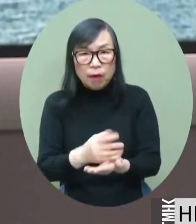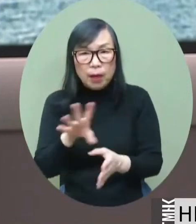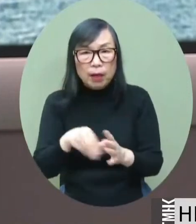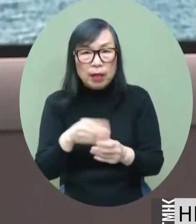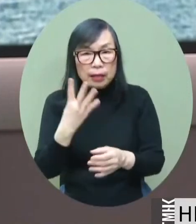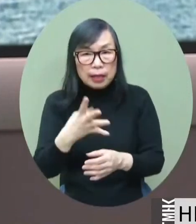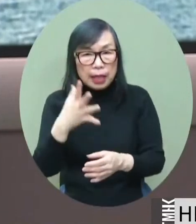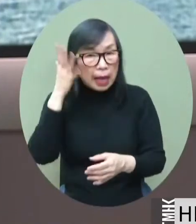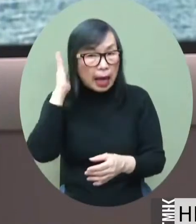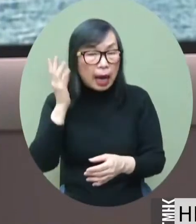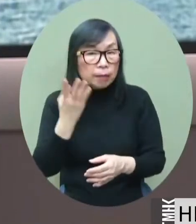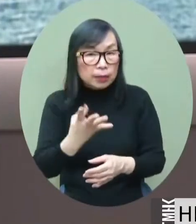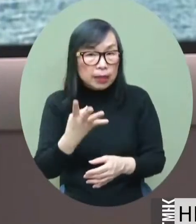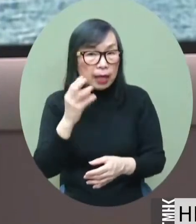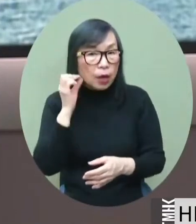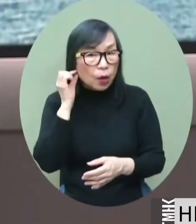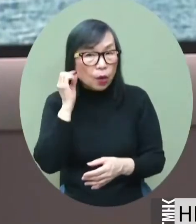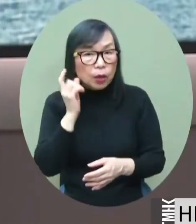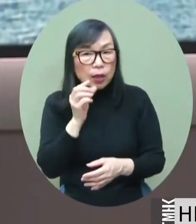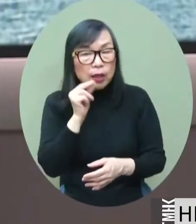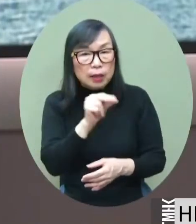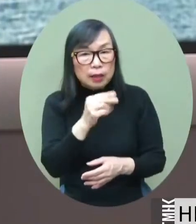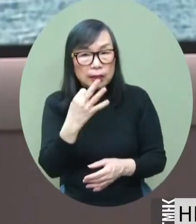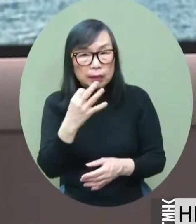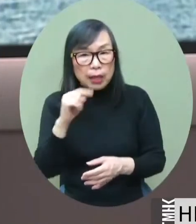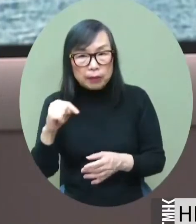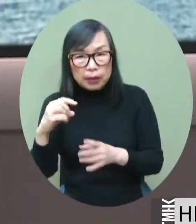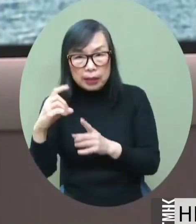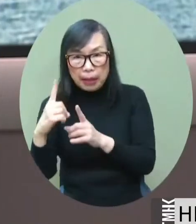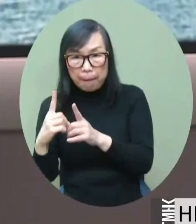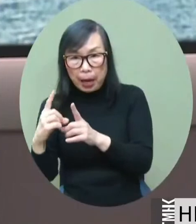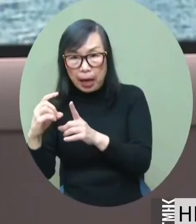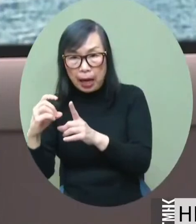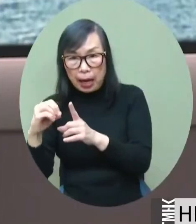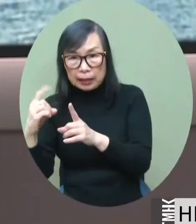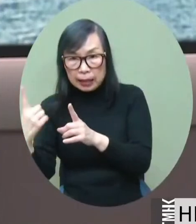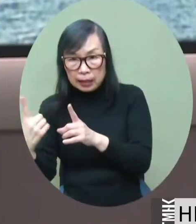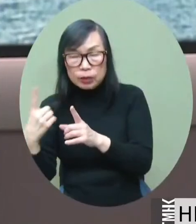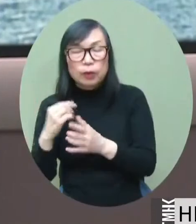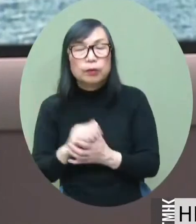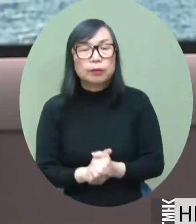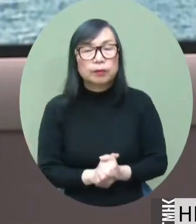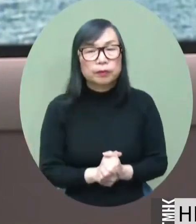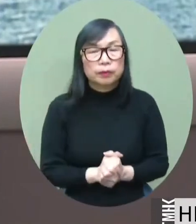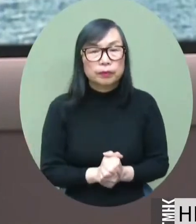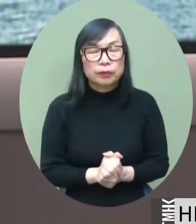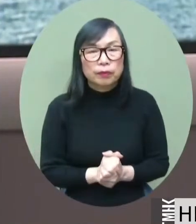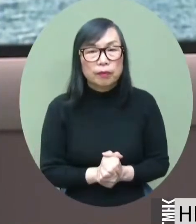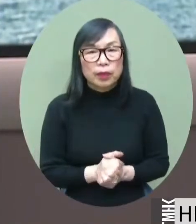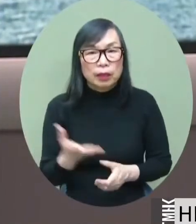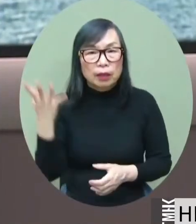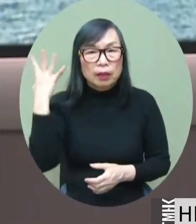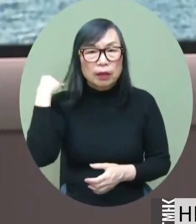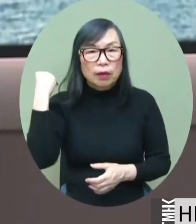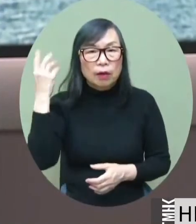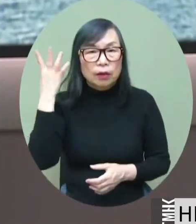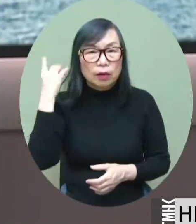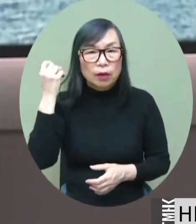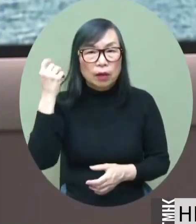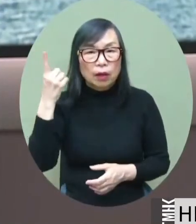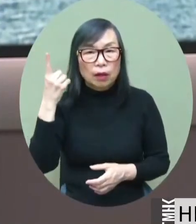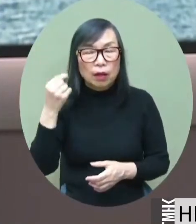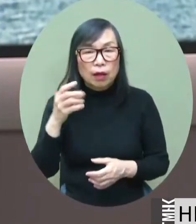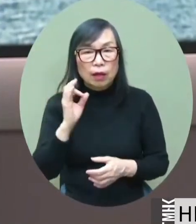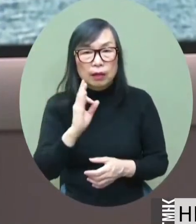22nd of April, there were 8 patients passing away at public hospitals, 4 males, 4 females, aged 73